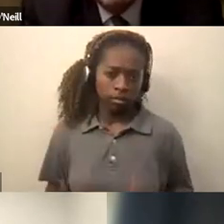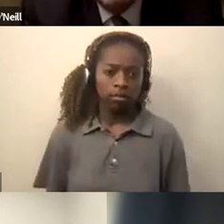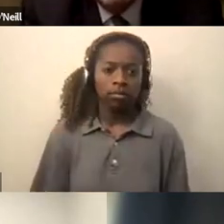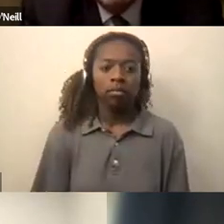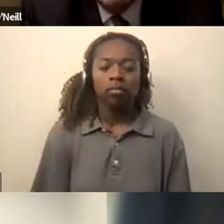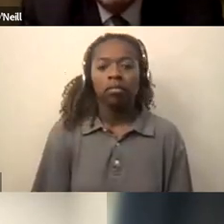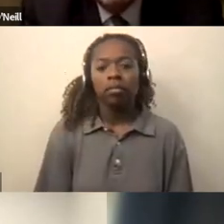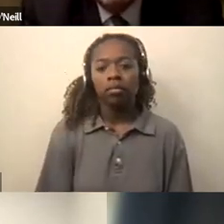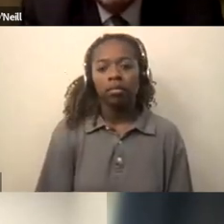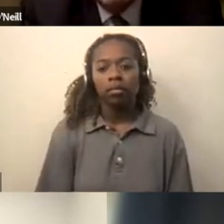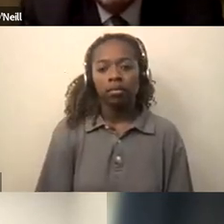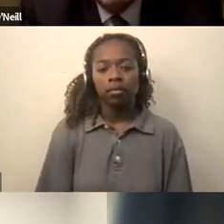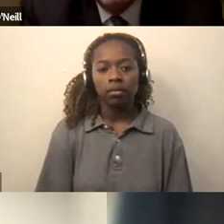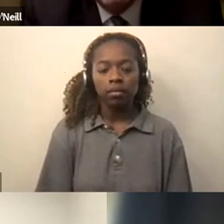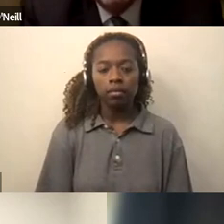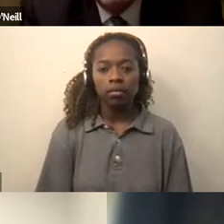um